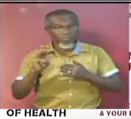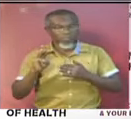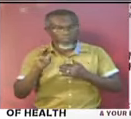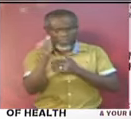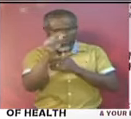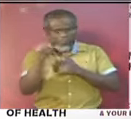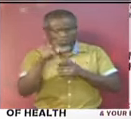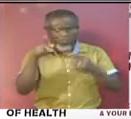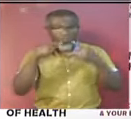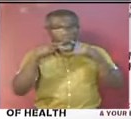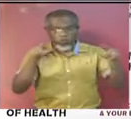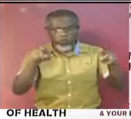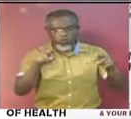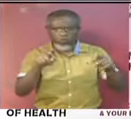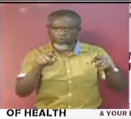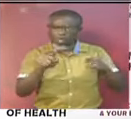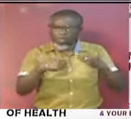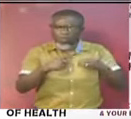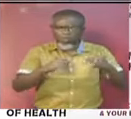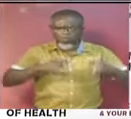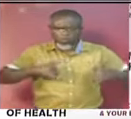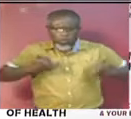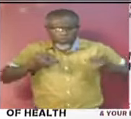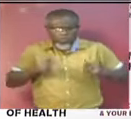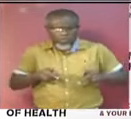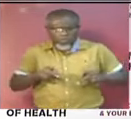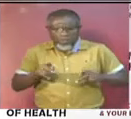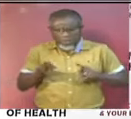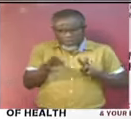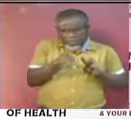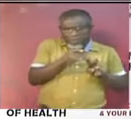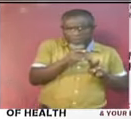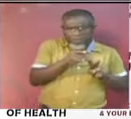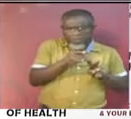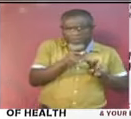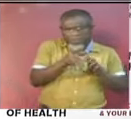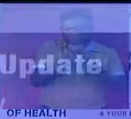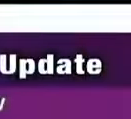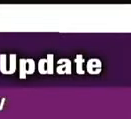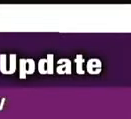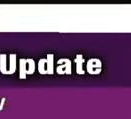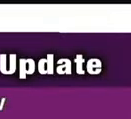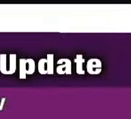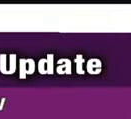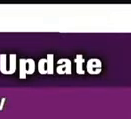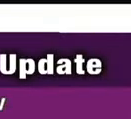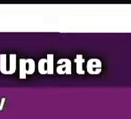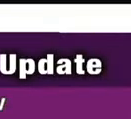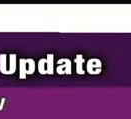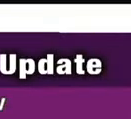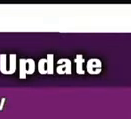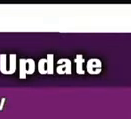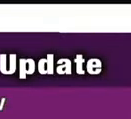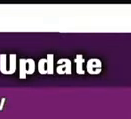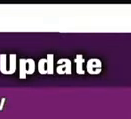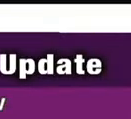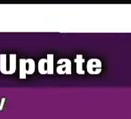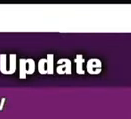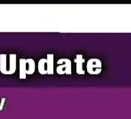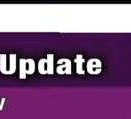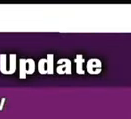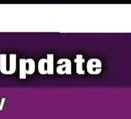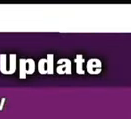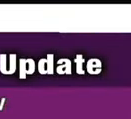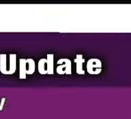With respect to younger persons contracting COVID-19 and dying, has the ministry done a proper assessment to know exactly how